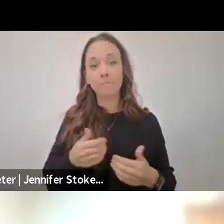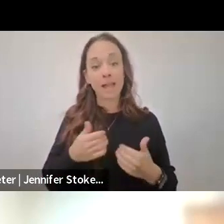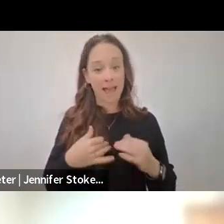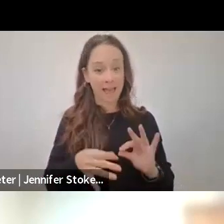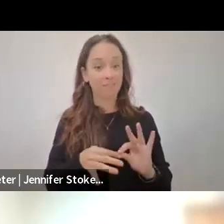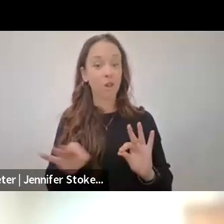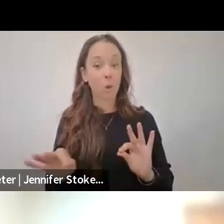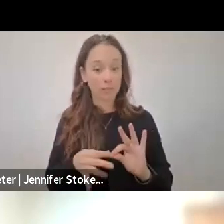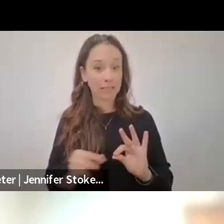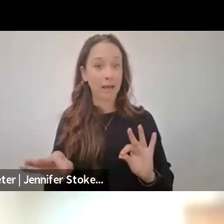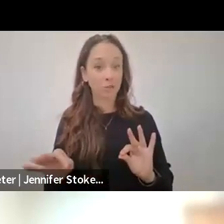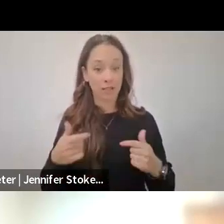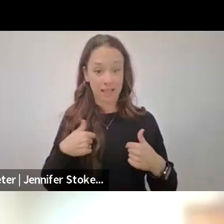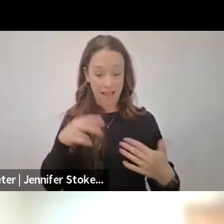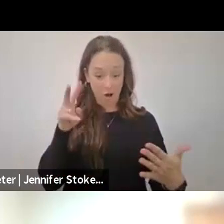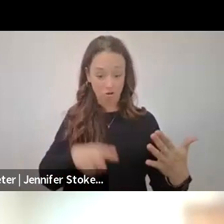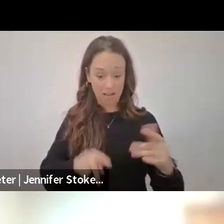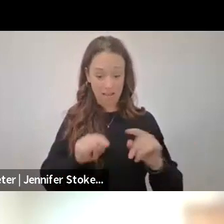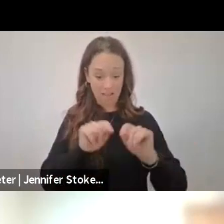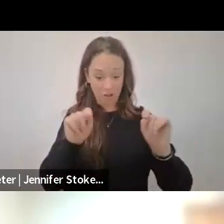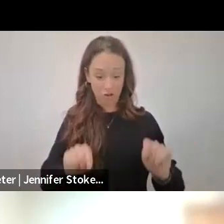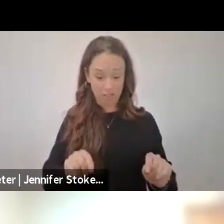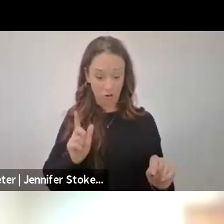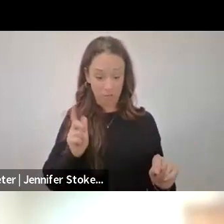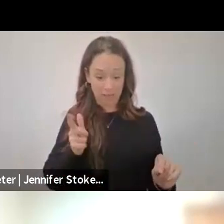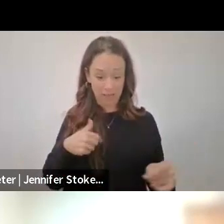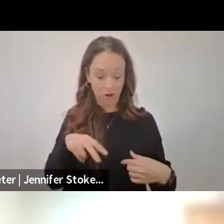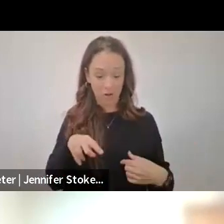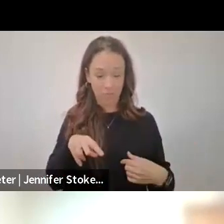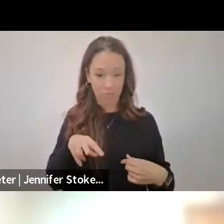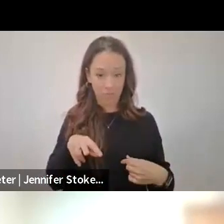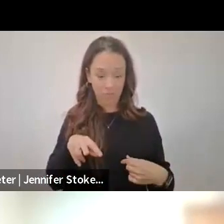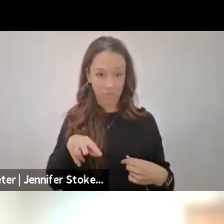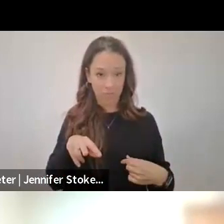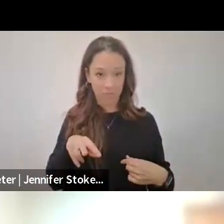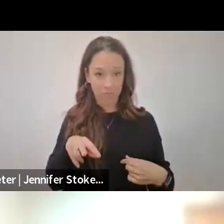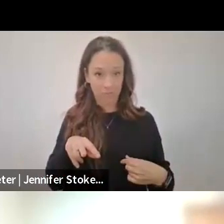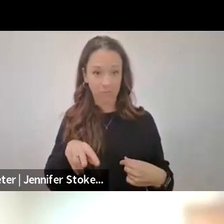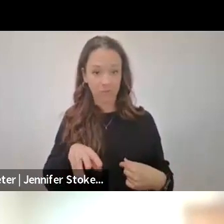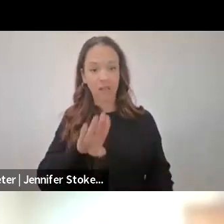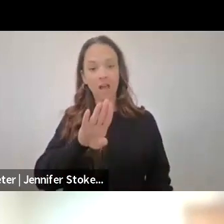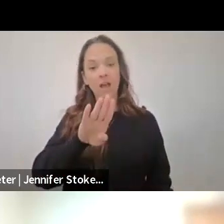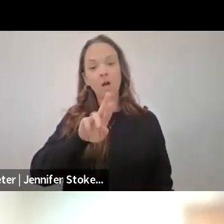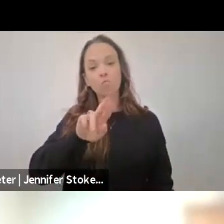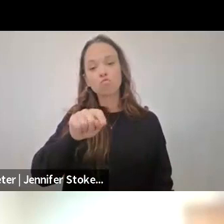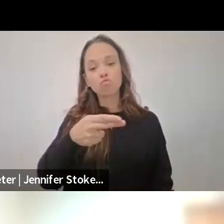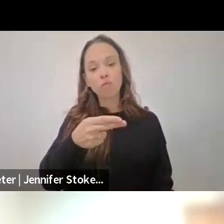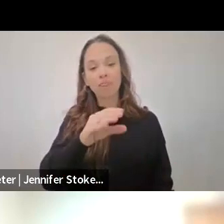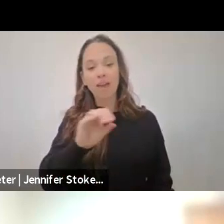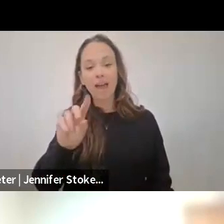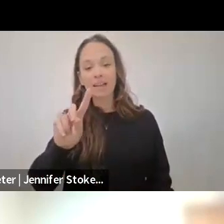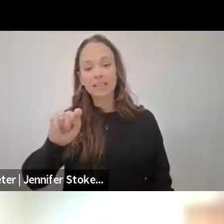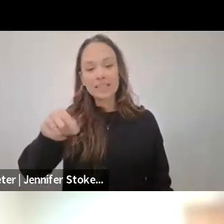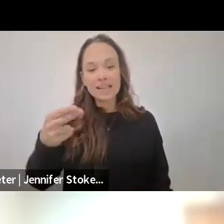I'll review the transcript afterwards, and I'll say, breadth and depth of a